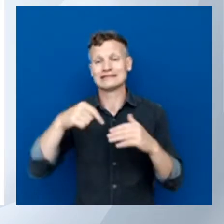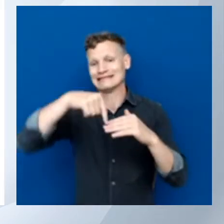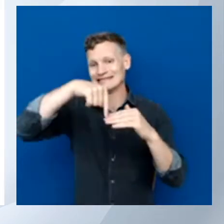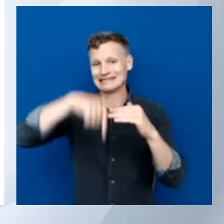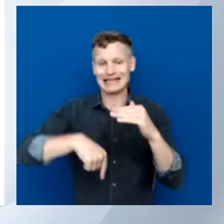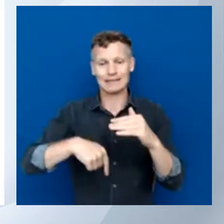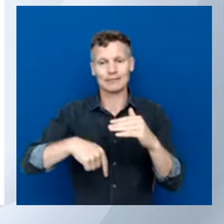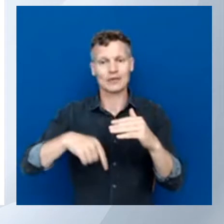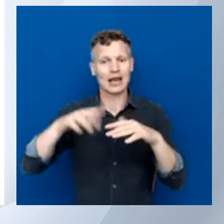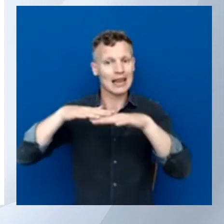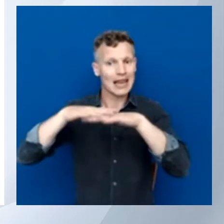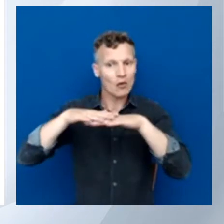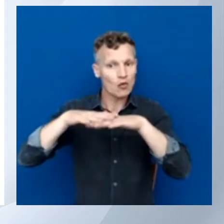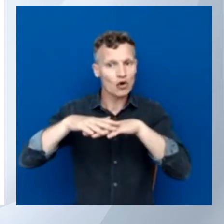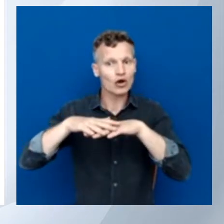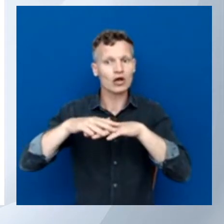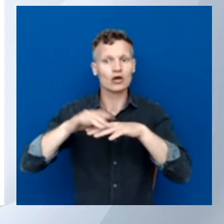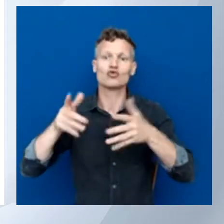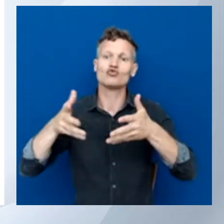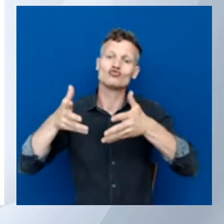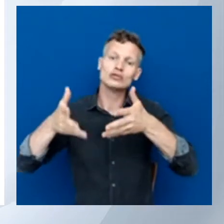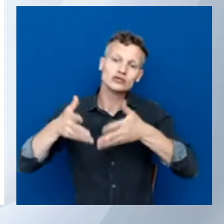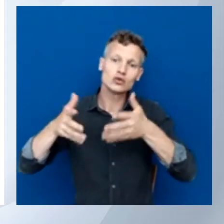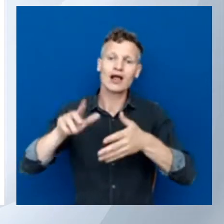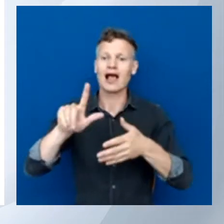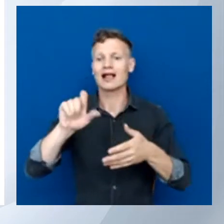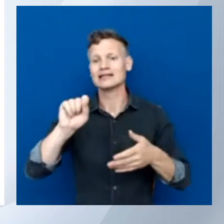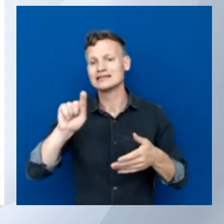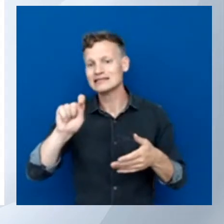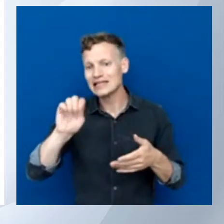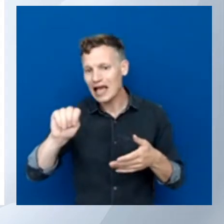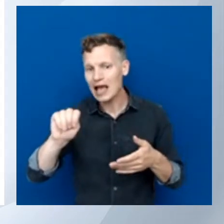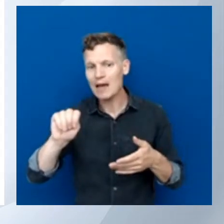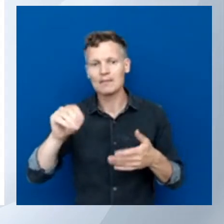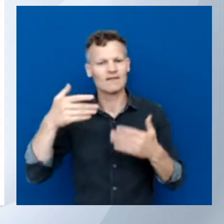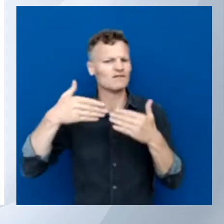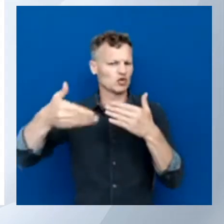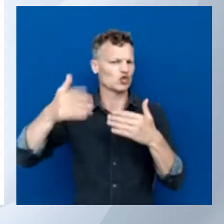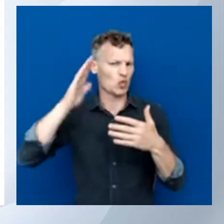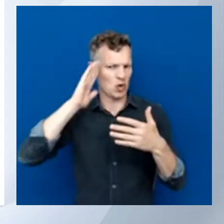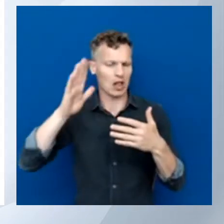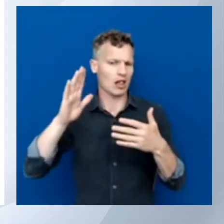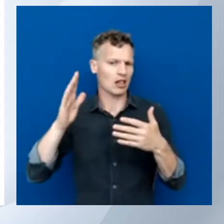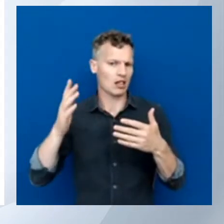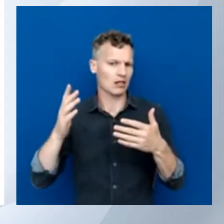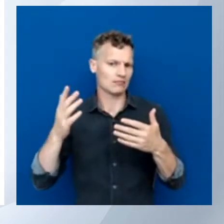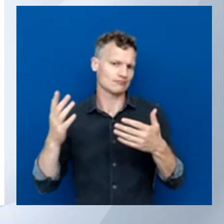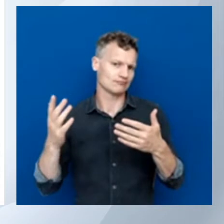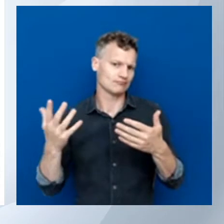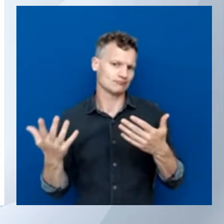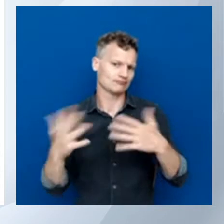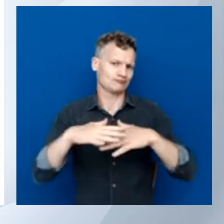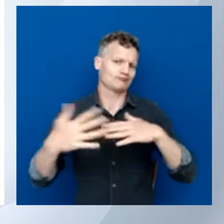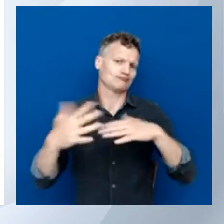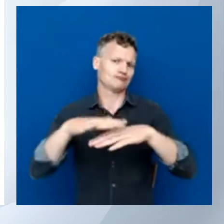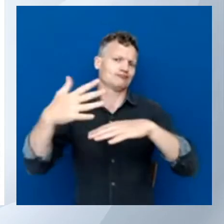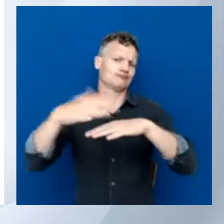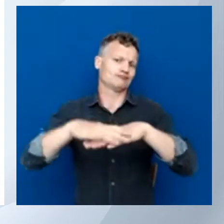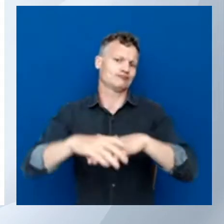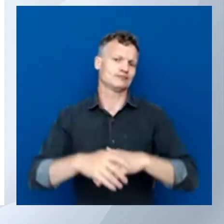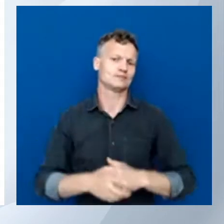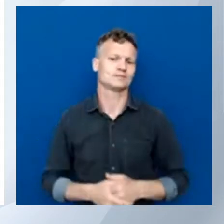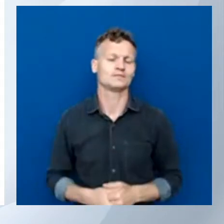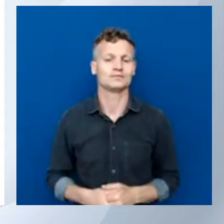convolutional neural networks, and LSTMs as well in the future. So this method uses a